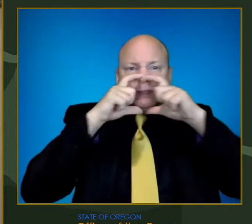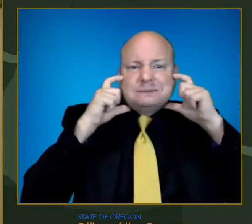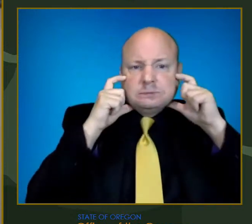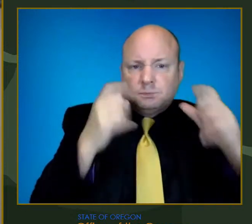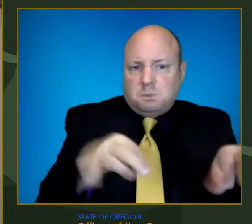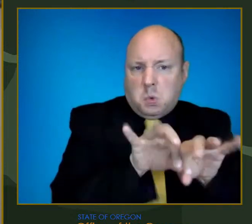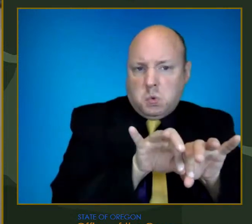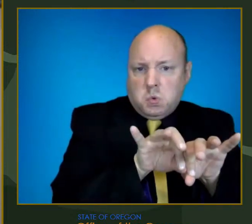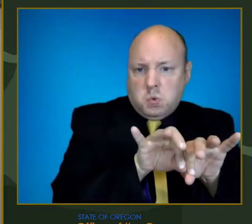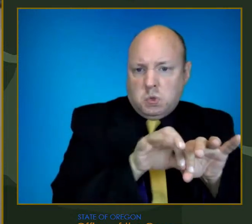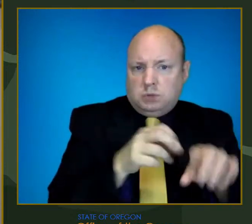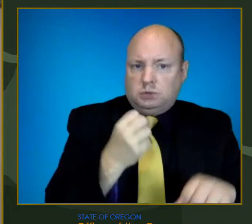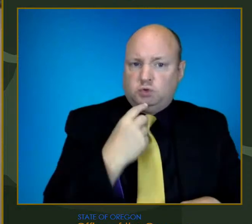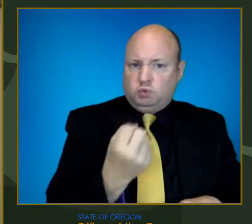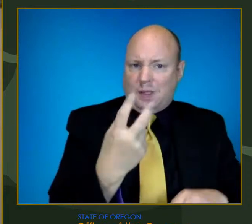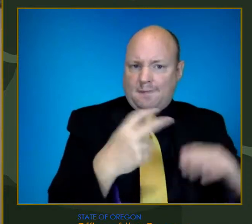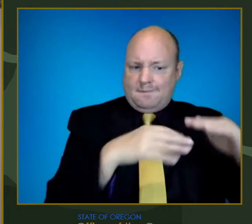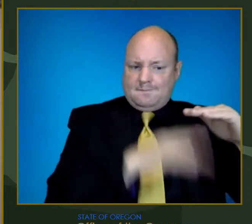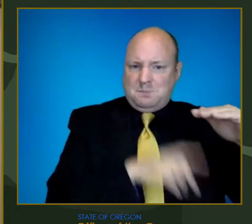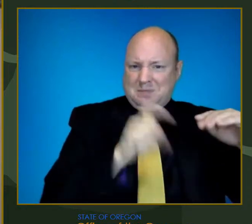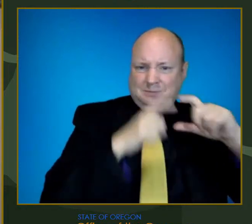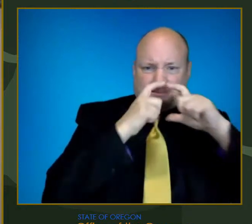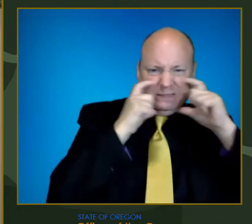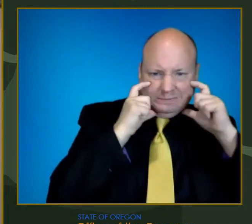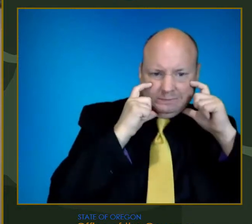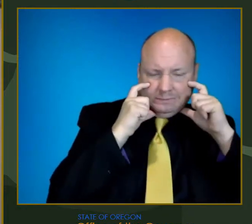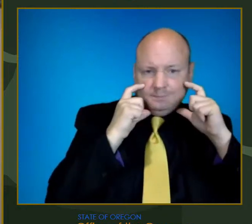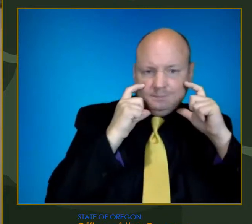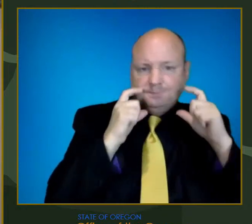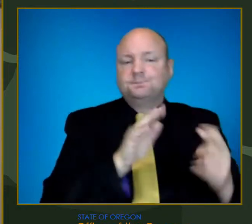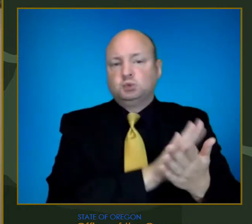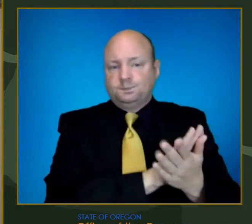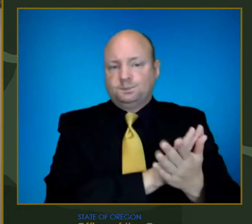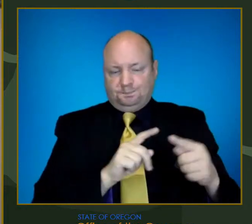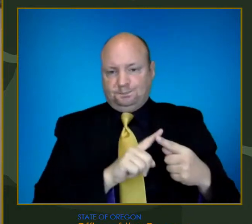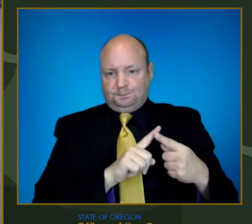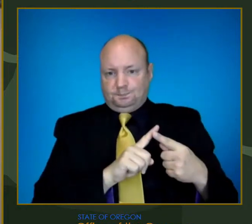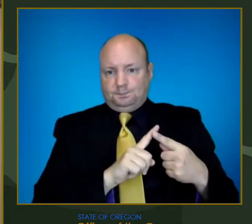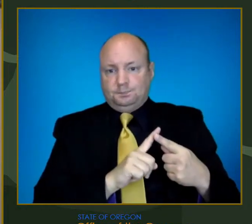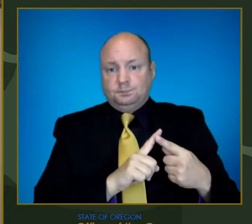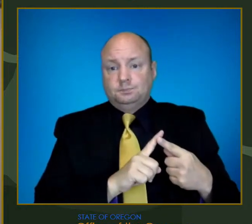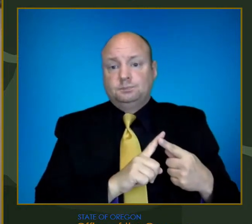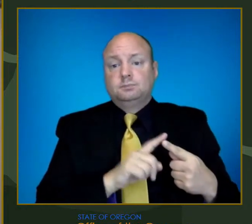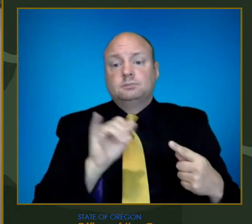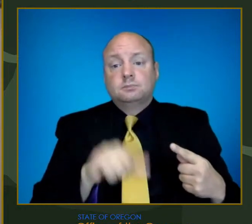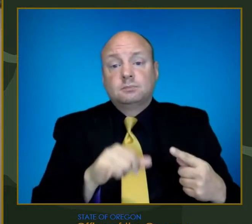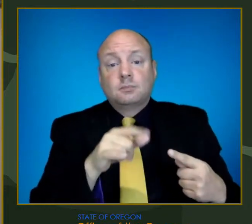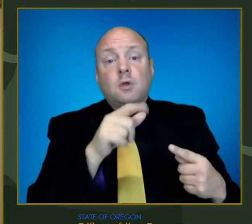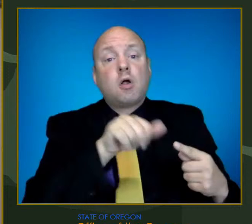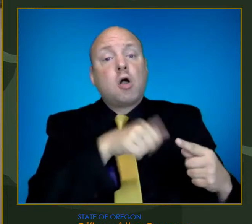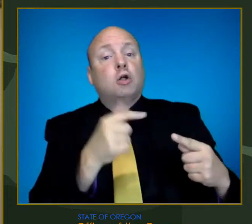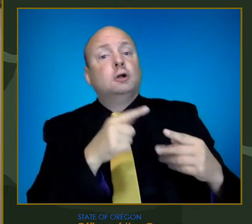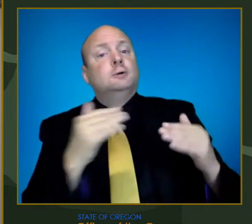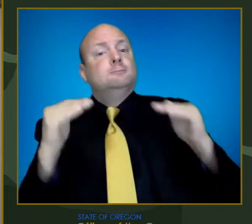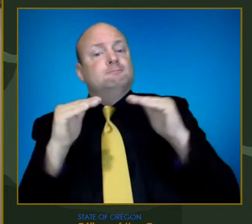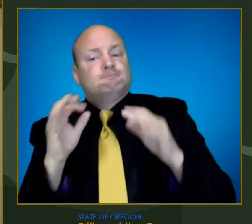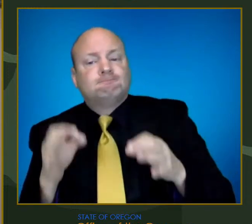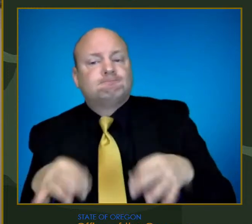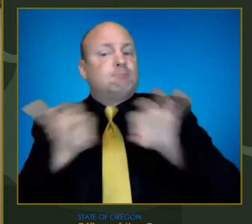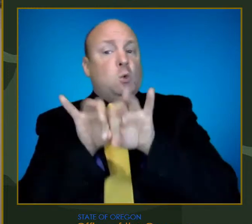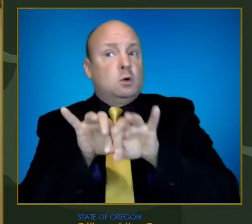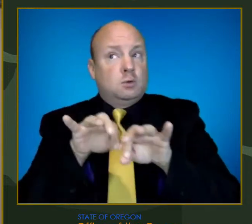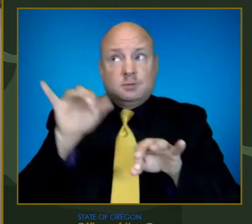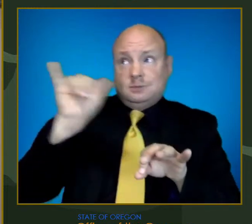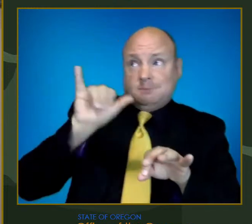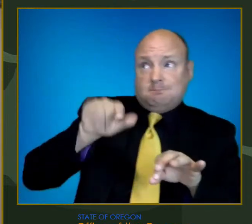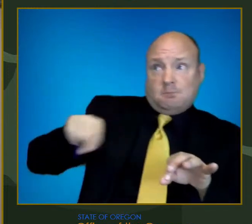sick at school. Just as important is ensuring all the adults around our students are